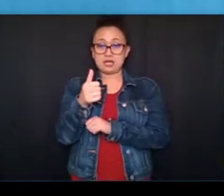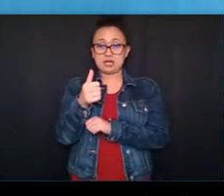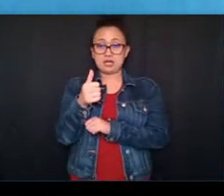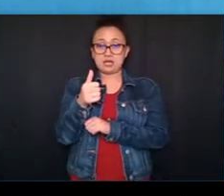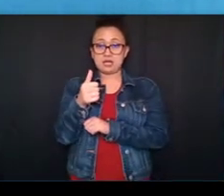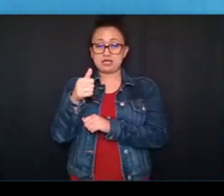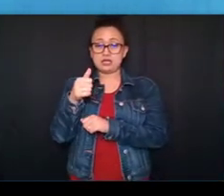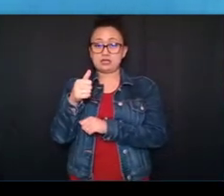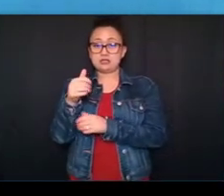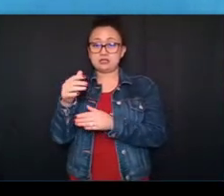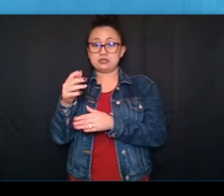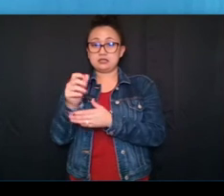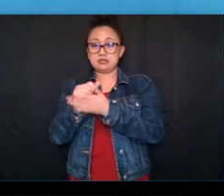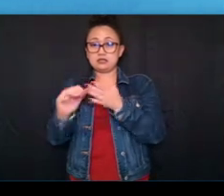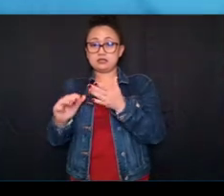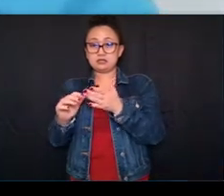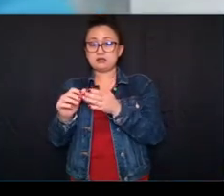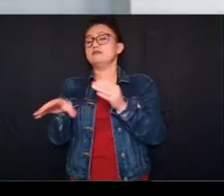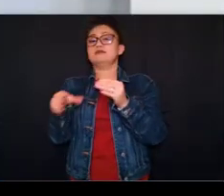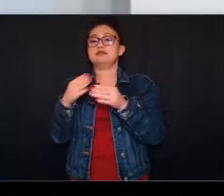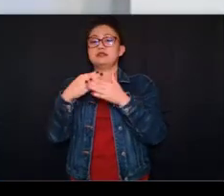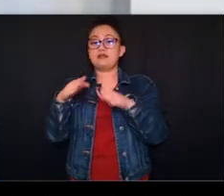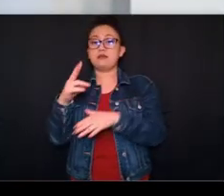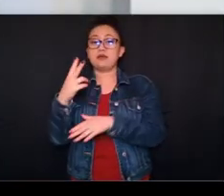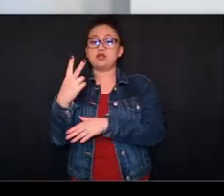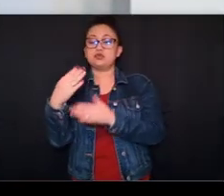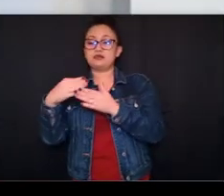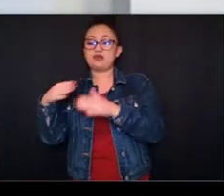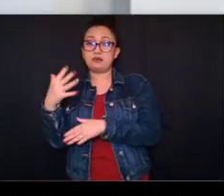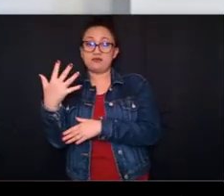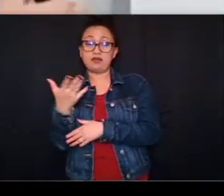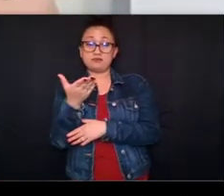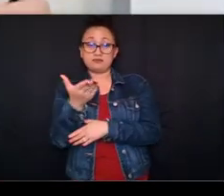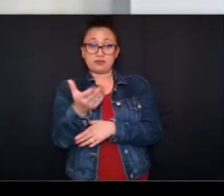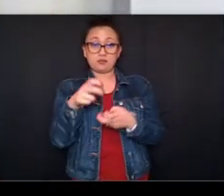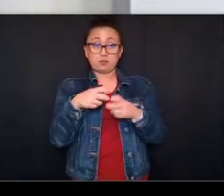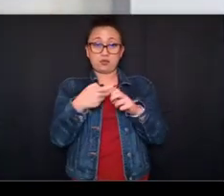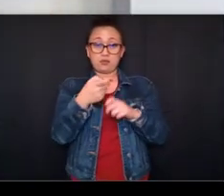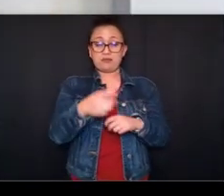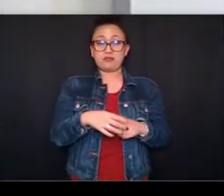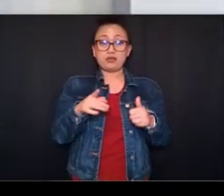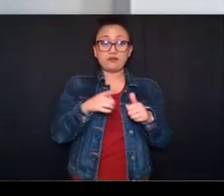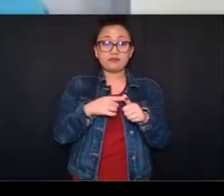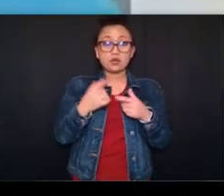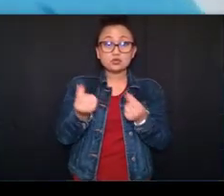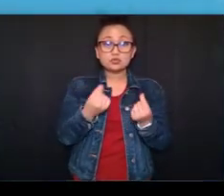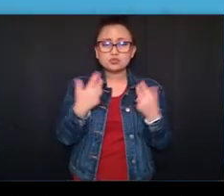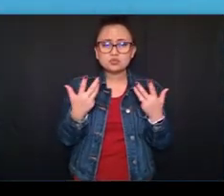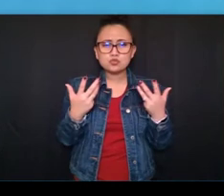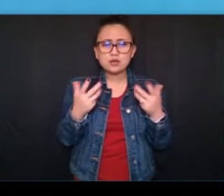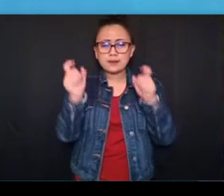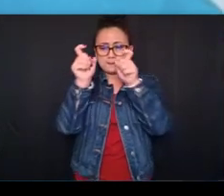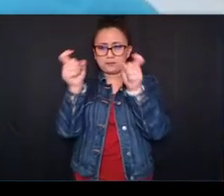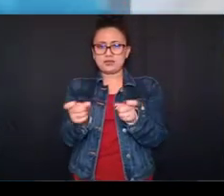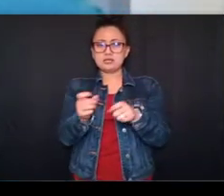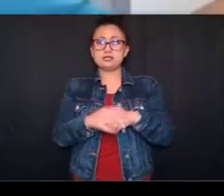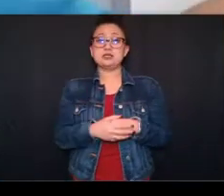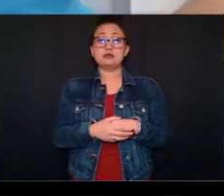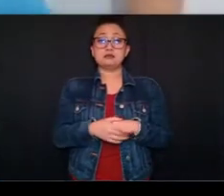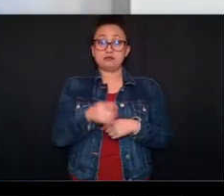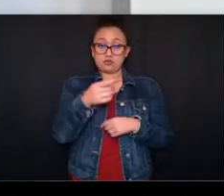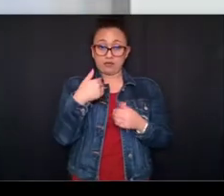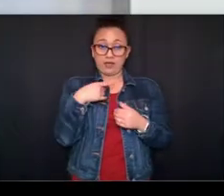2 divided by 5. All right, so here's a problem. First thing we do is we look for parentheses. We see that we have